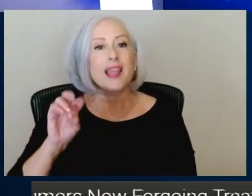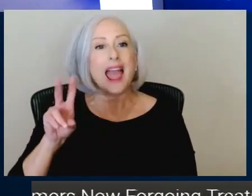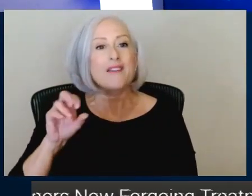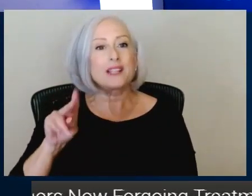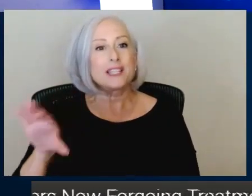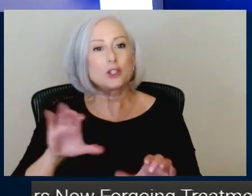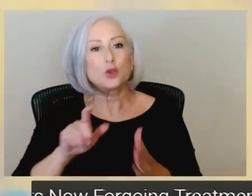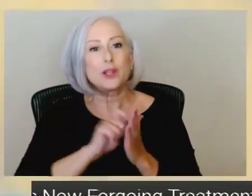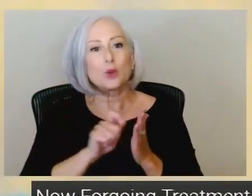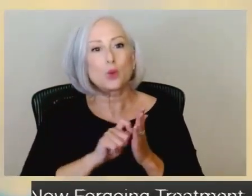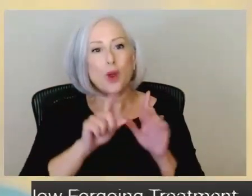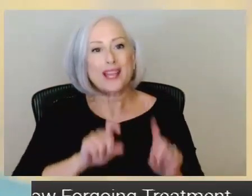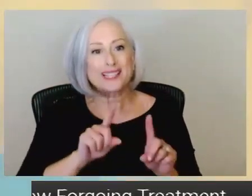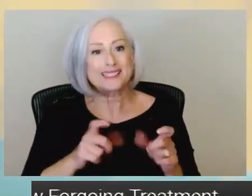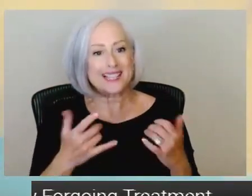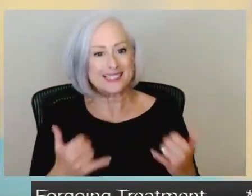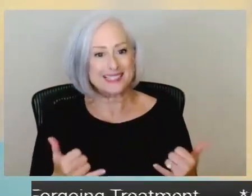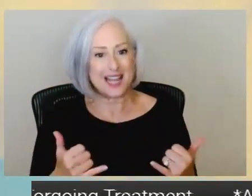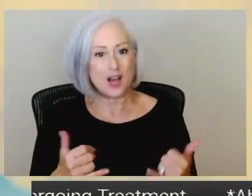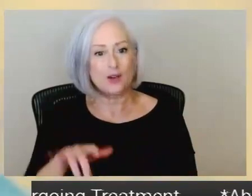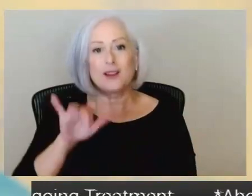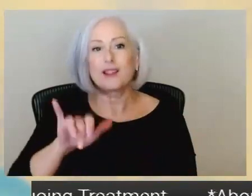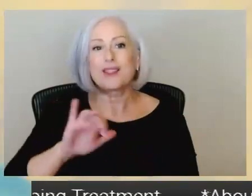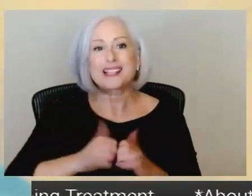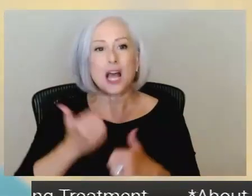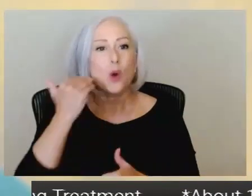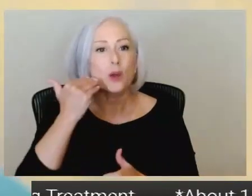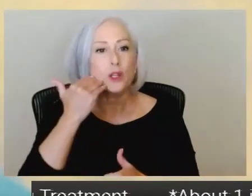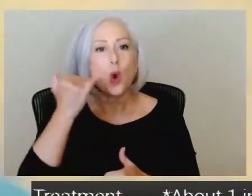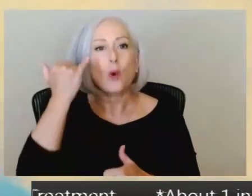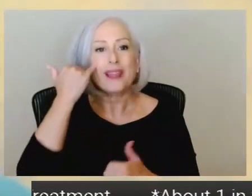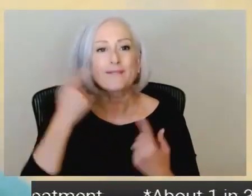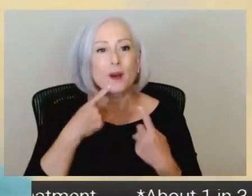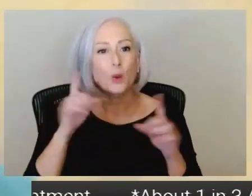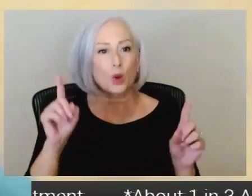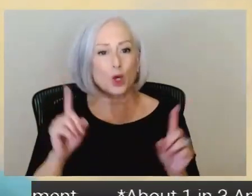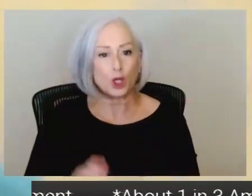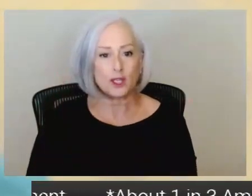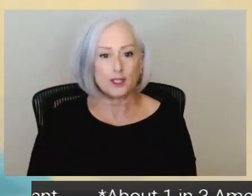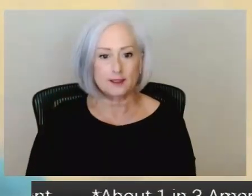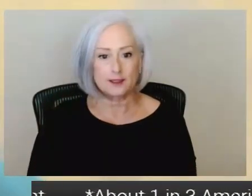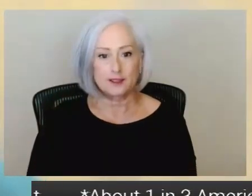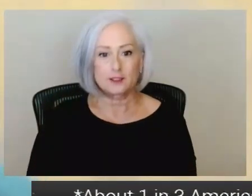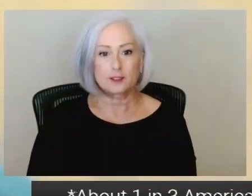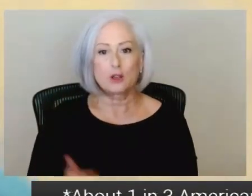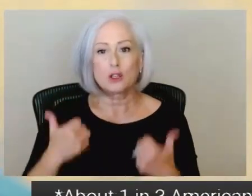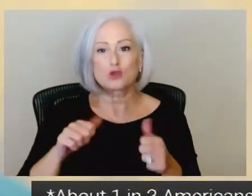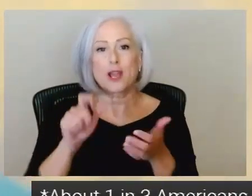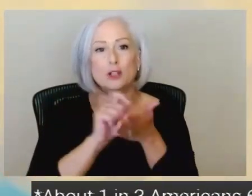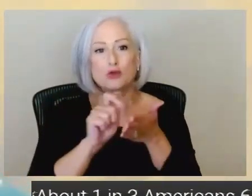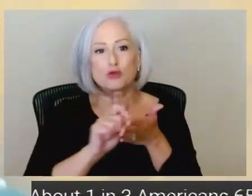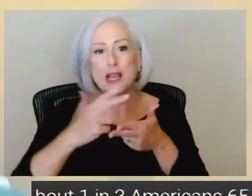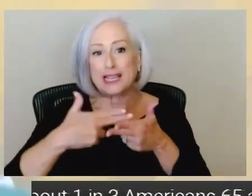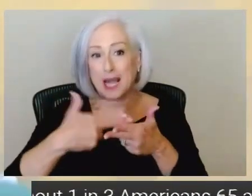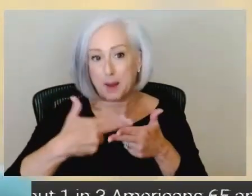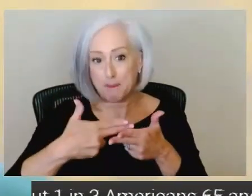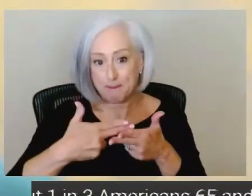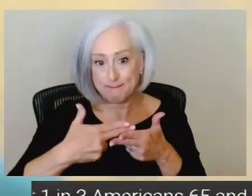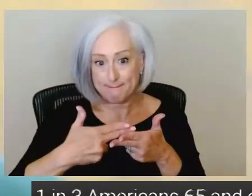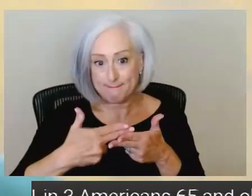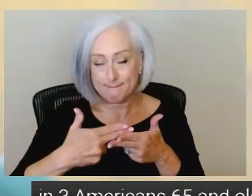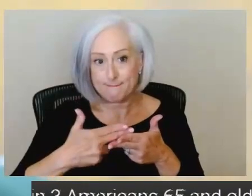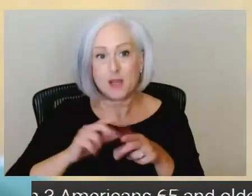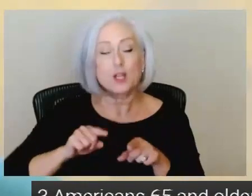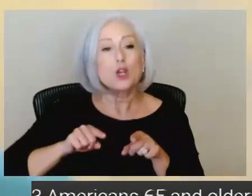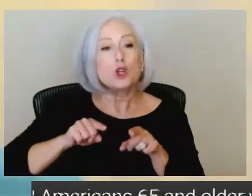is. So this is how they're going to tell if this is working? Yep. Writing her name, and then as they do the procedure, the